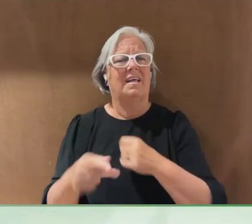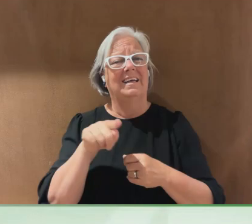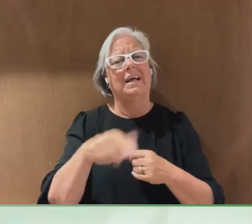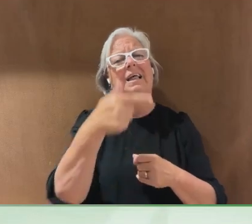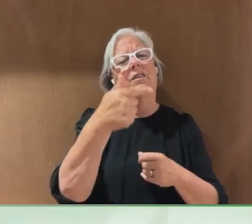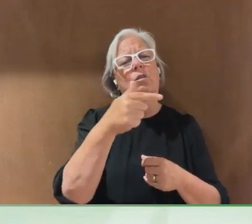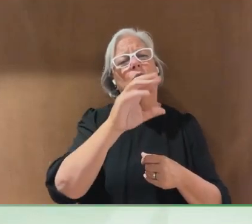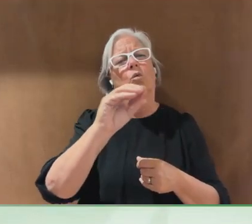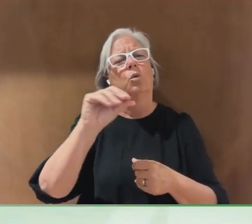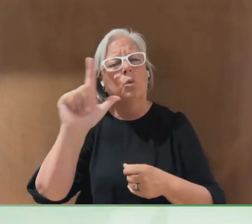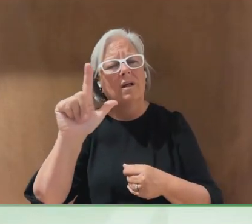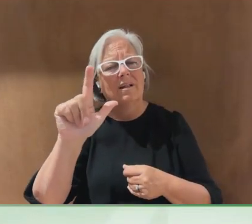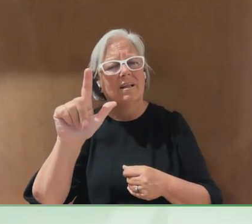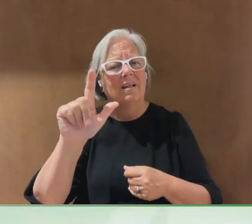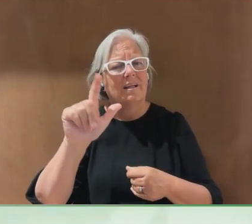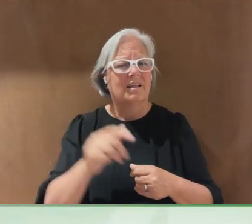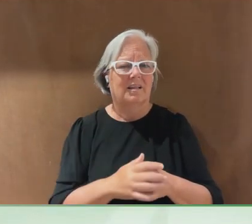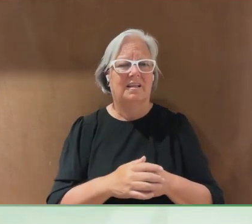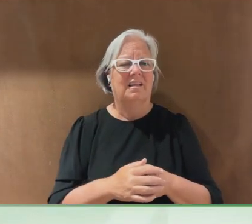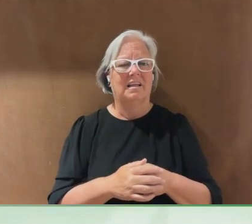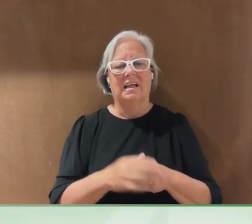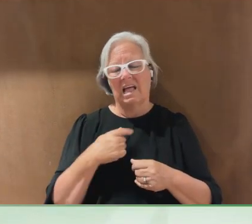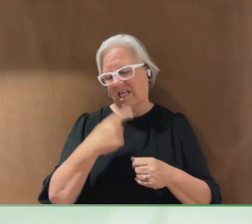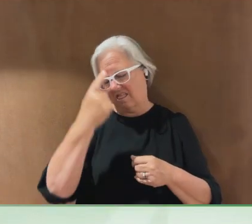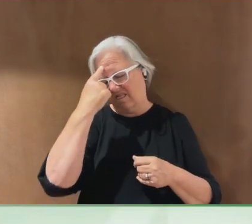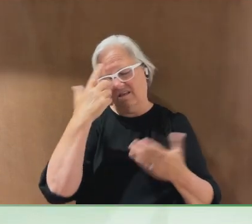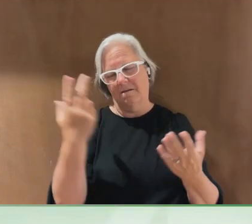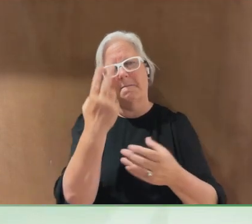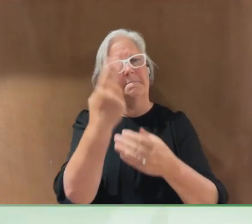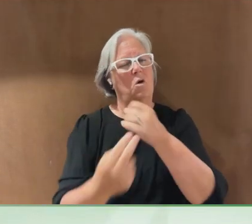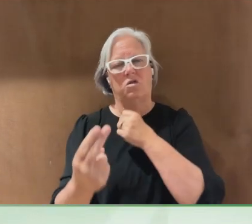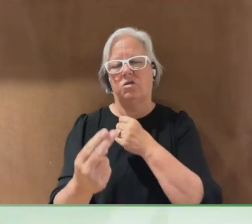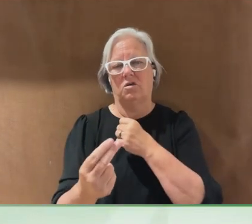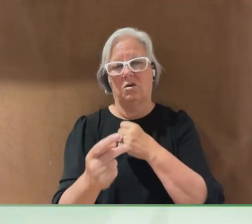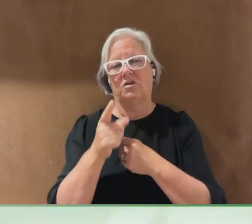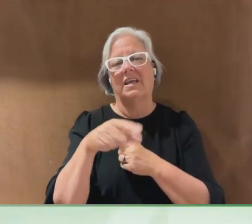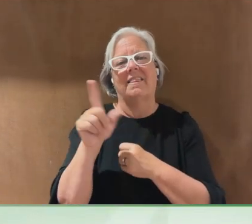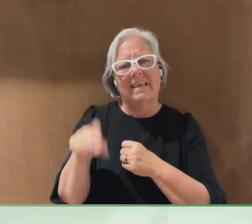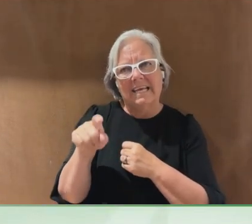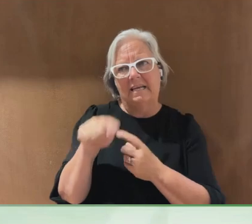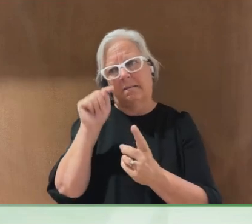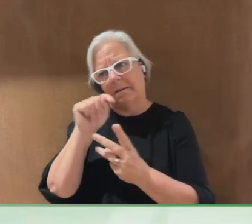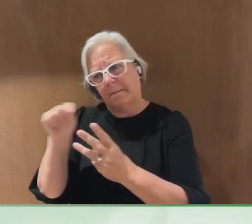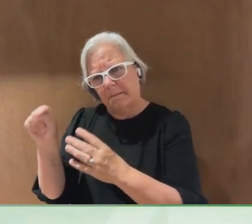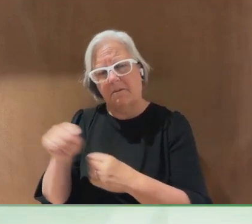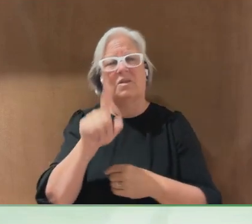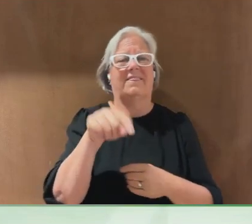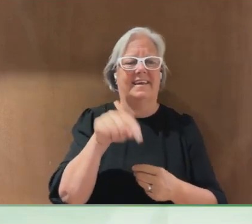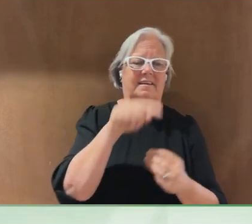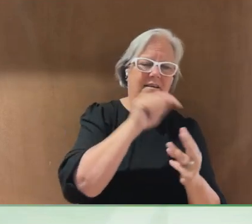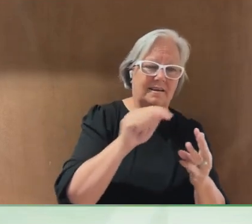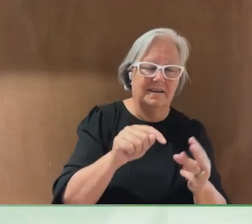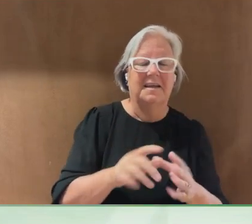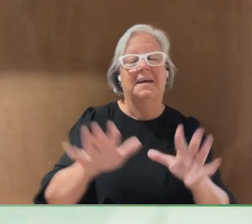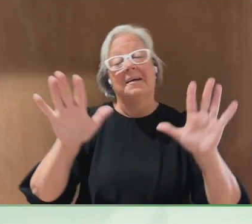Agreed, it's both, because you have to make sure the barriers are set. And on that note, let's come